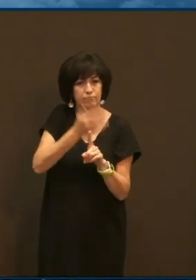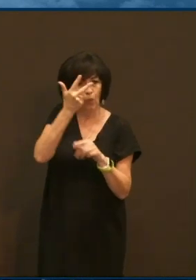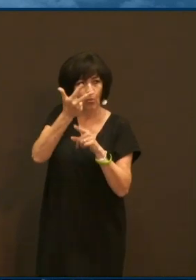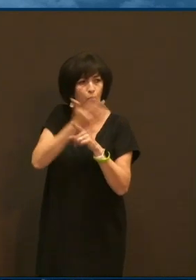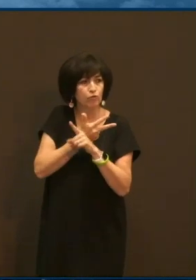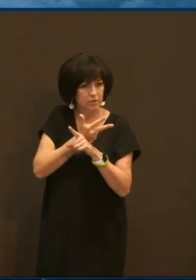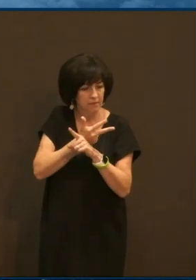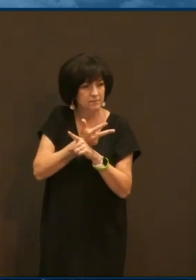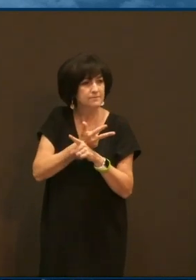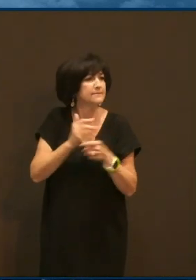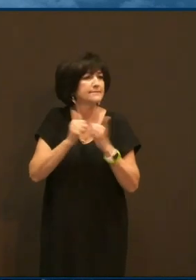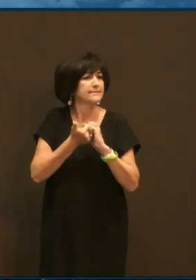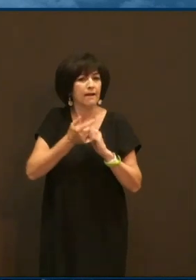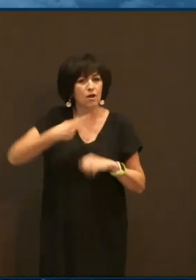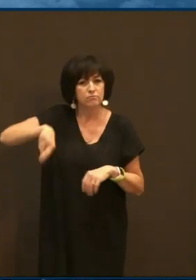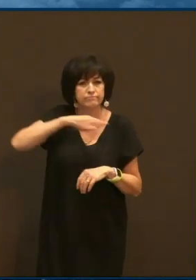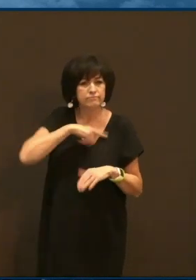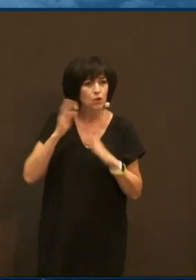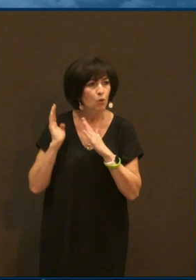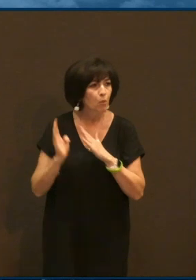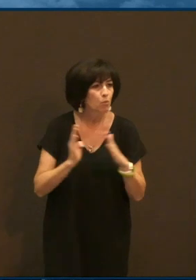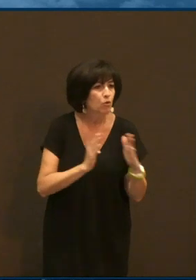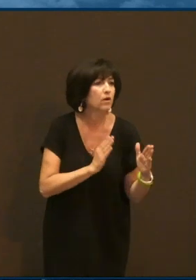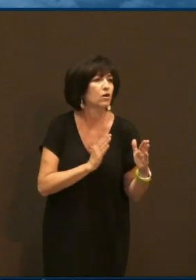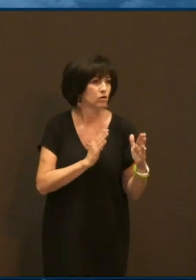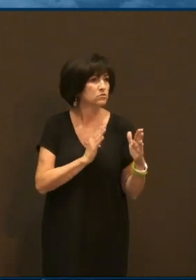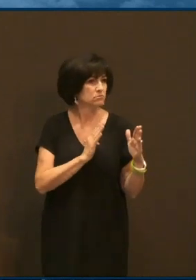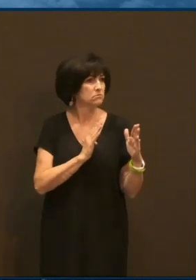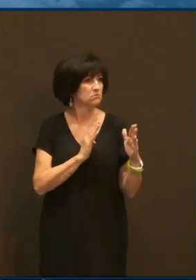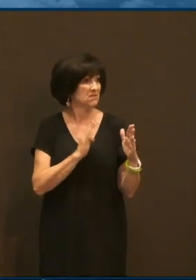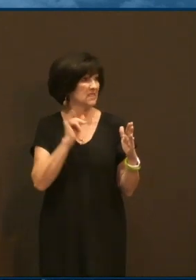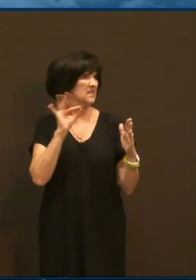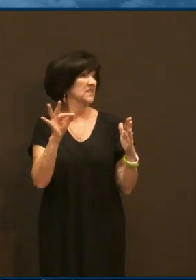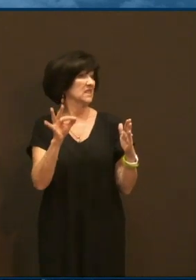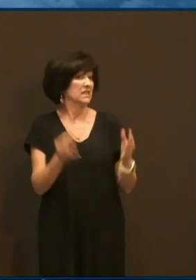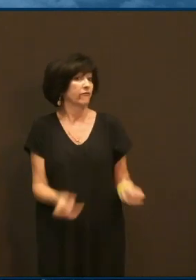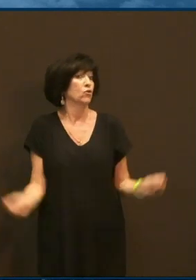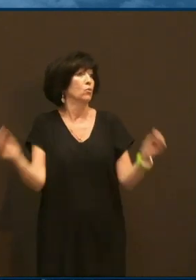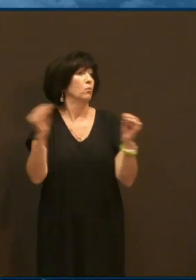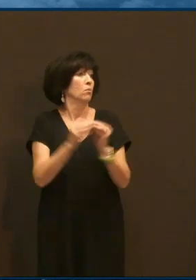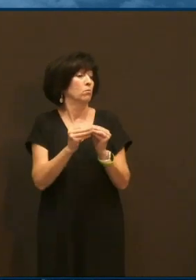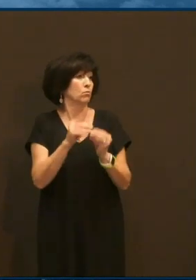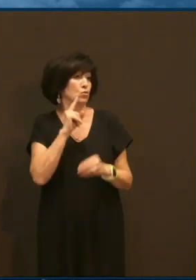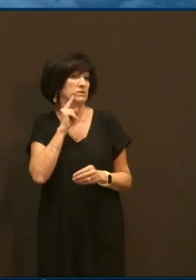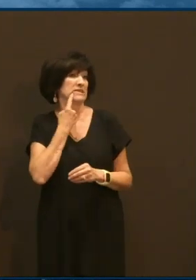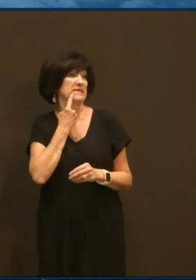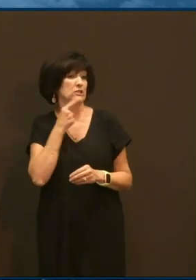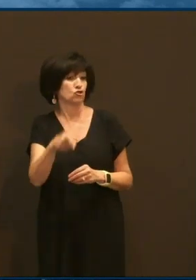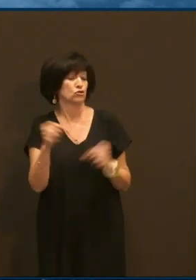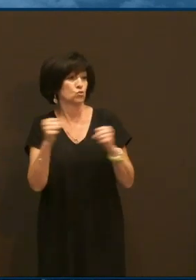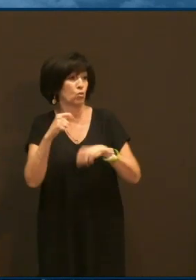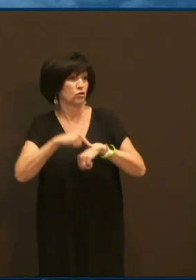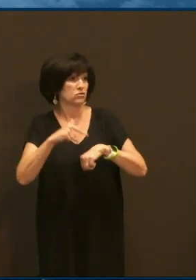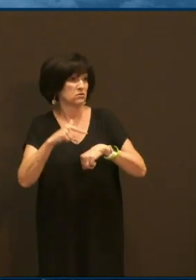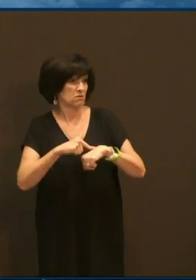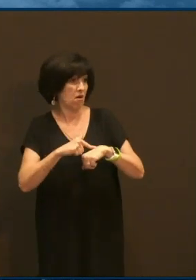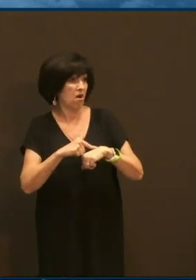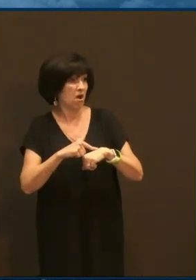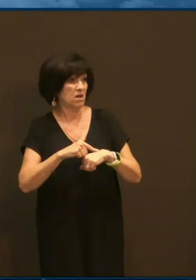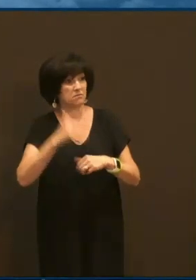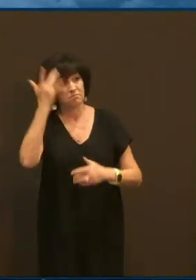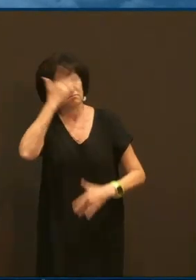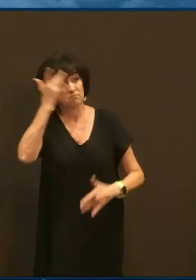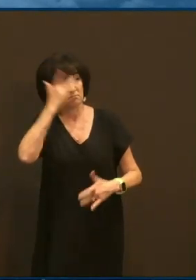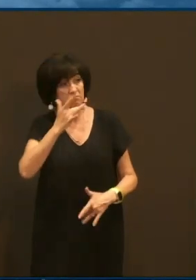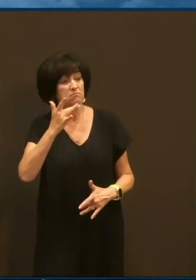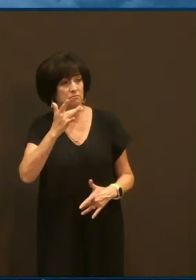think could be even much more significant viral activity in the wintertime. So to one of those